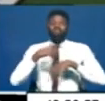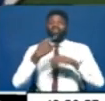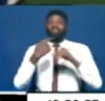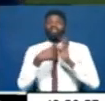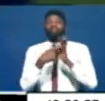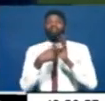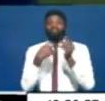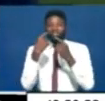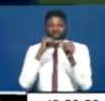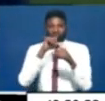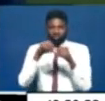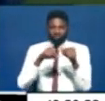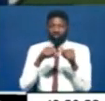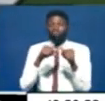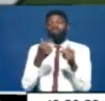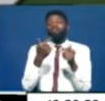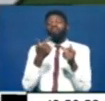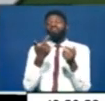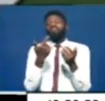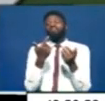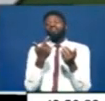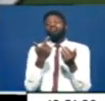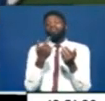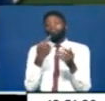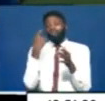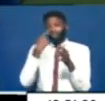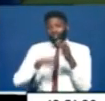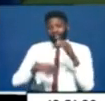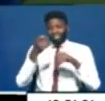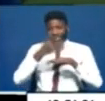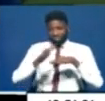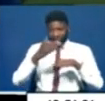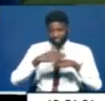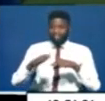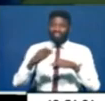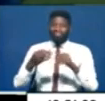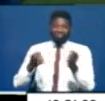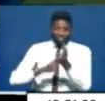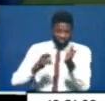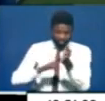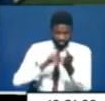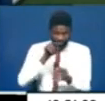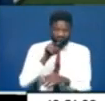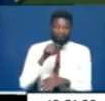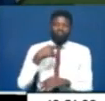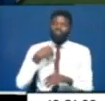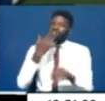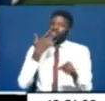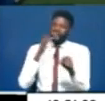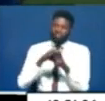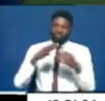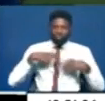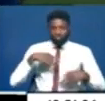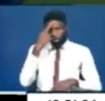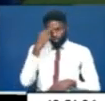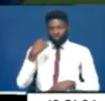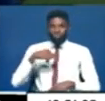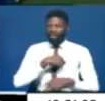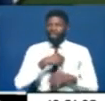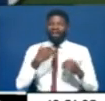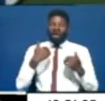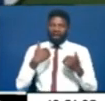the recurrent, first of all, and I'd like to assure the people of Narok, we have got hundreds of ghost workers